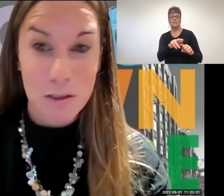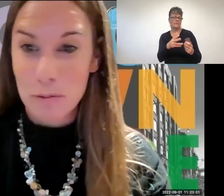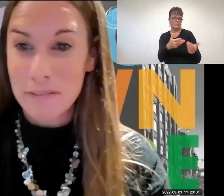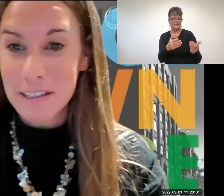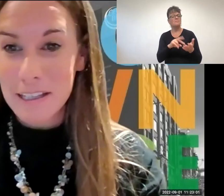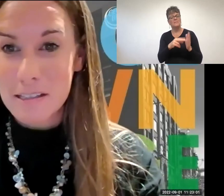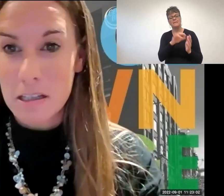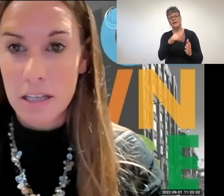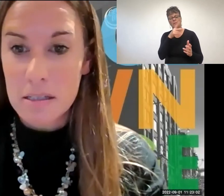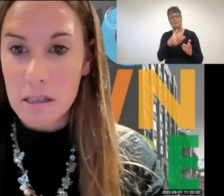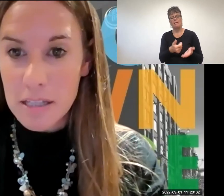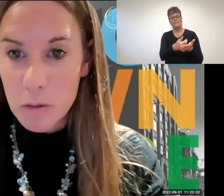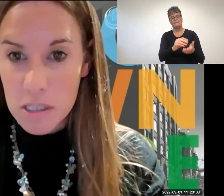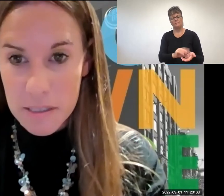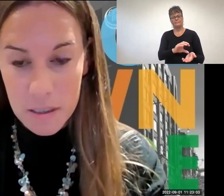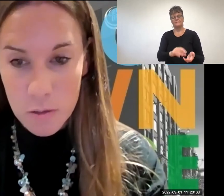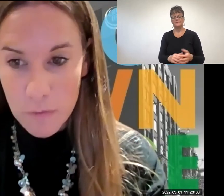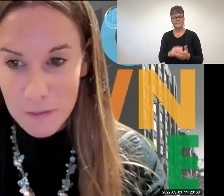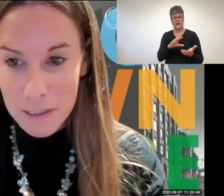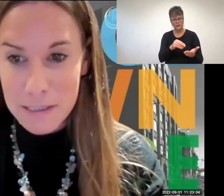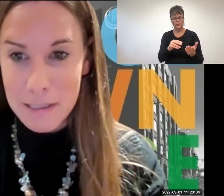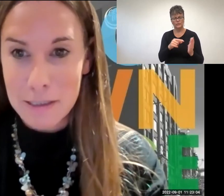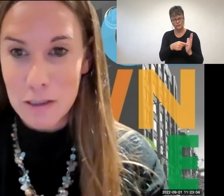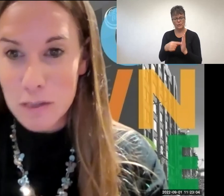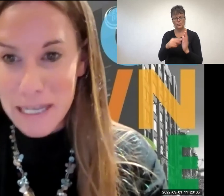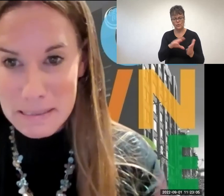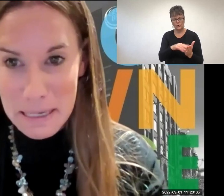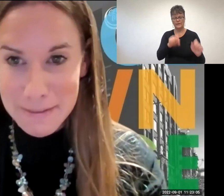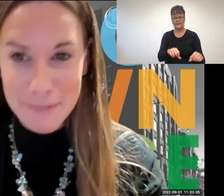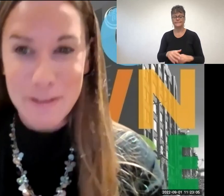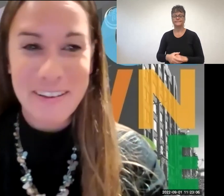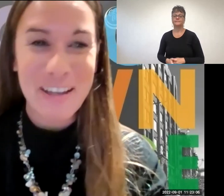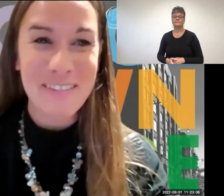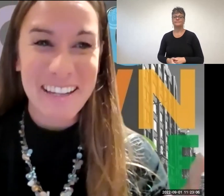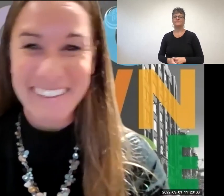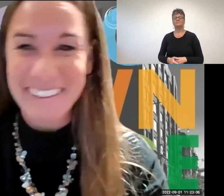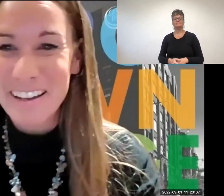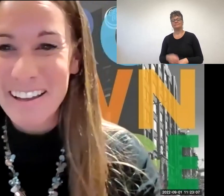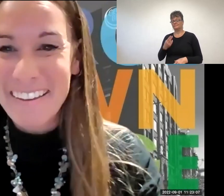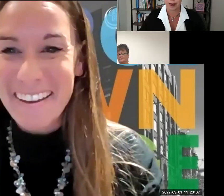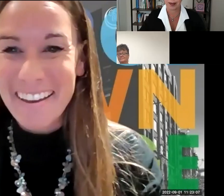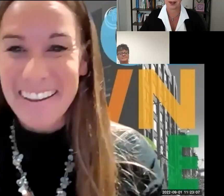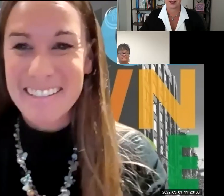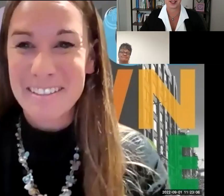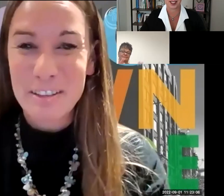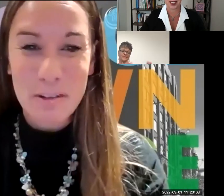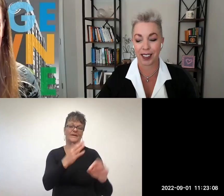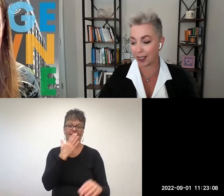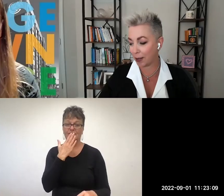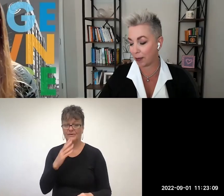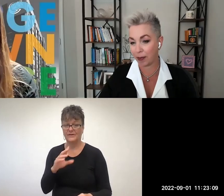That's terrific. That's the last question I see. So if anyone, this is your last chance. If you have any other